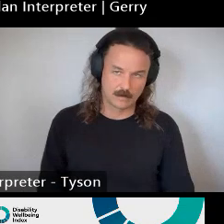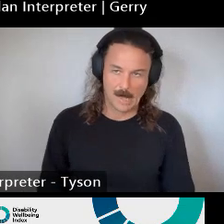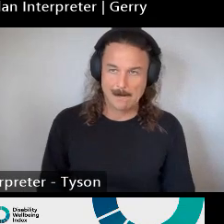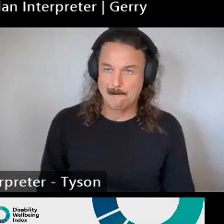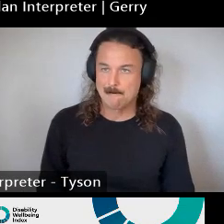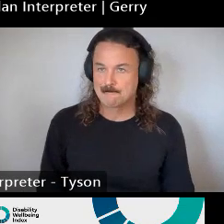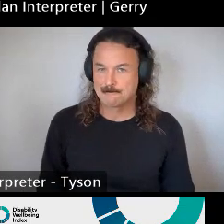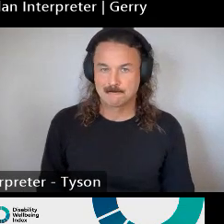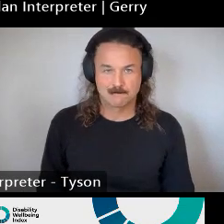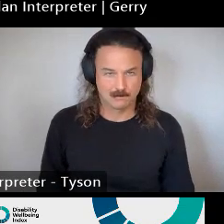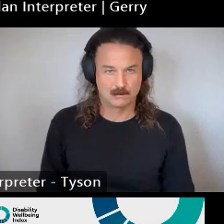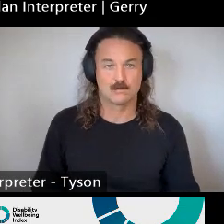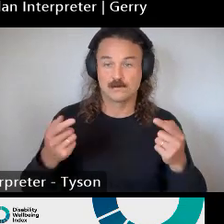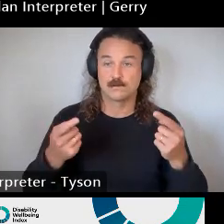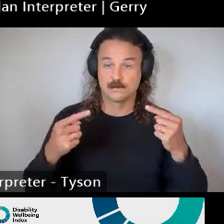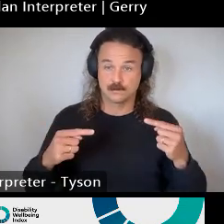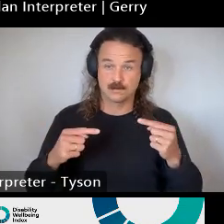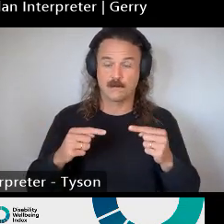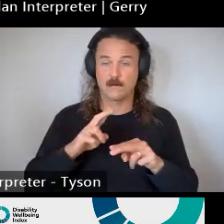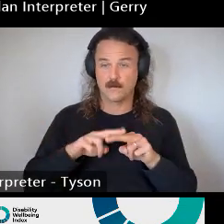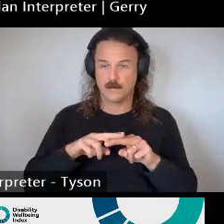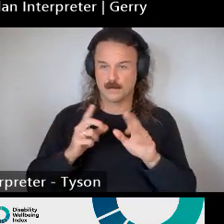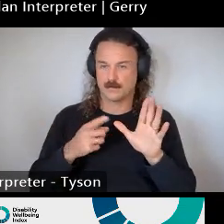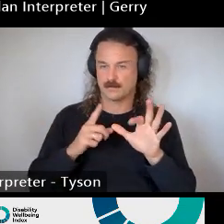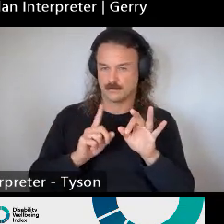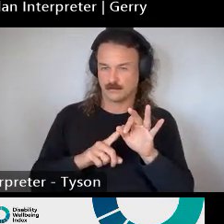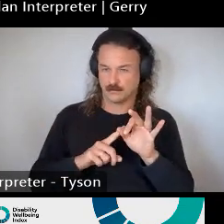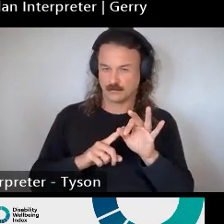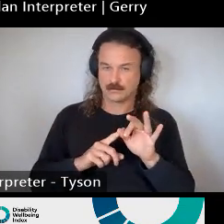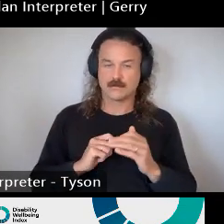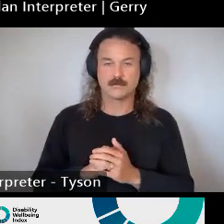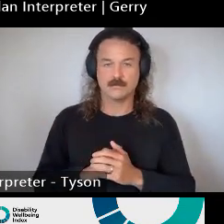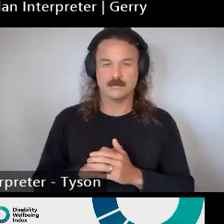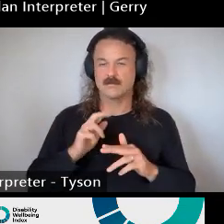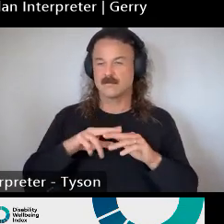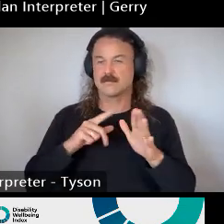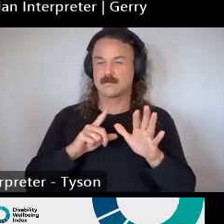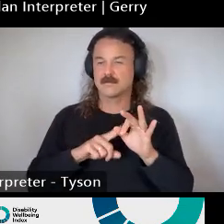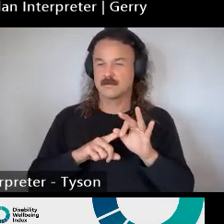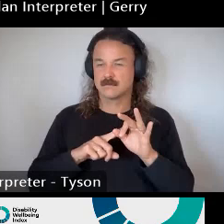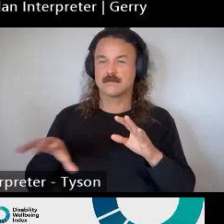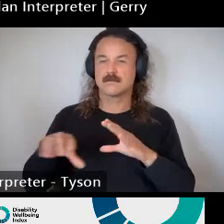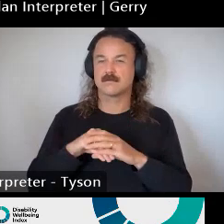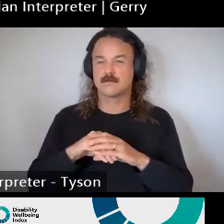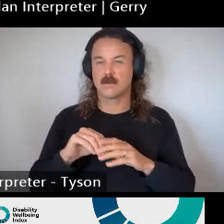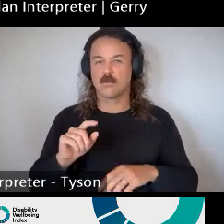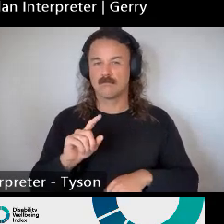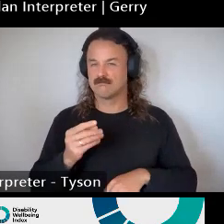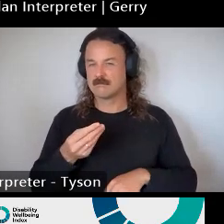tab is Frequently Asked Questions. Under this tab, we included some questions we could think